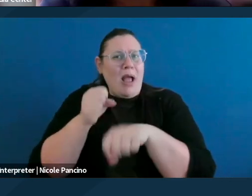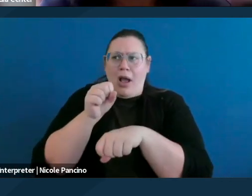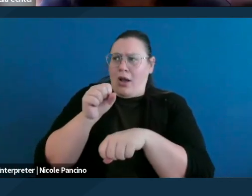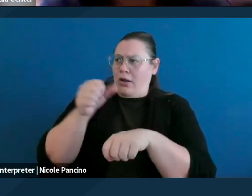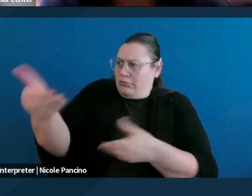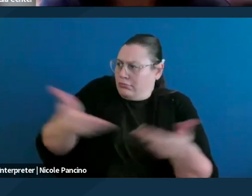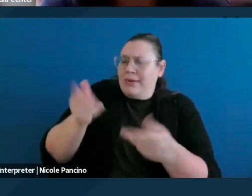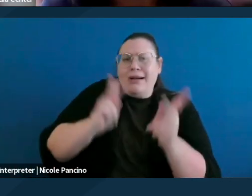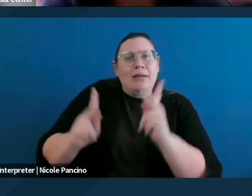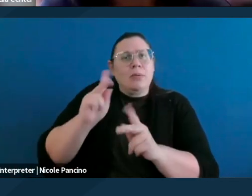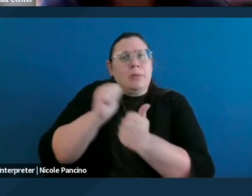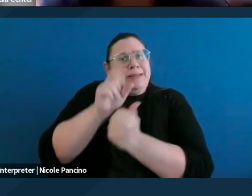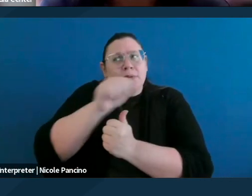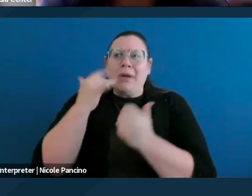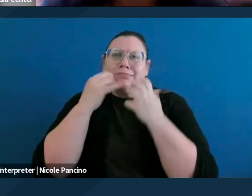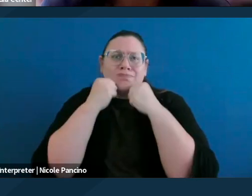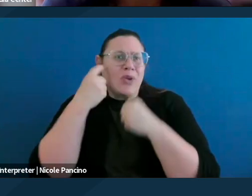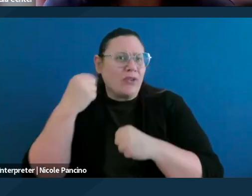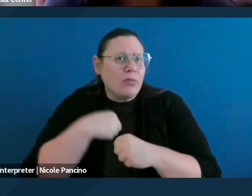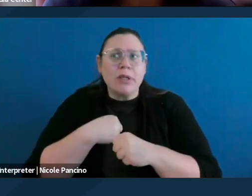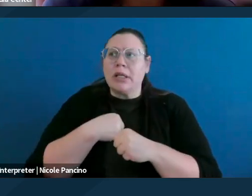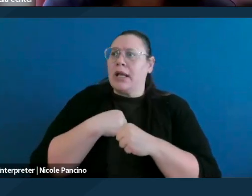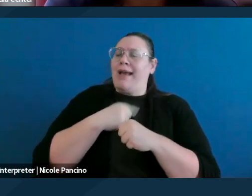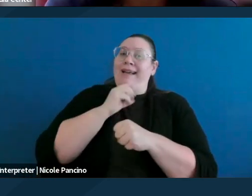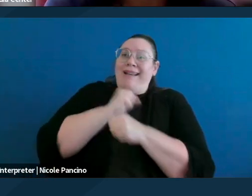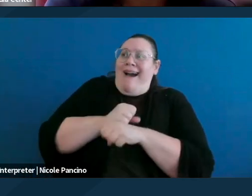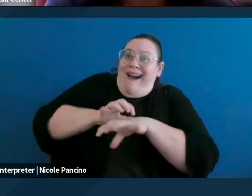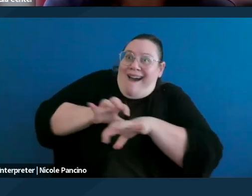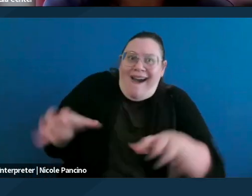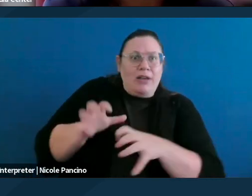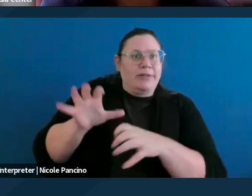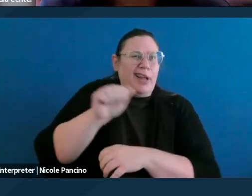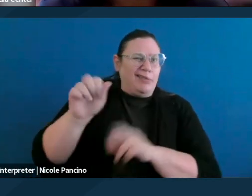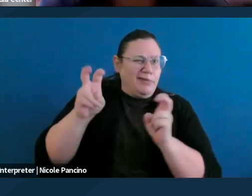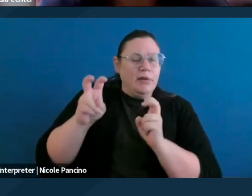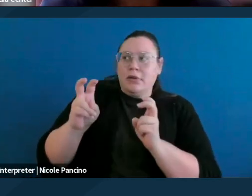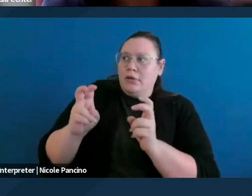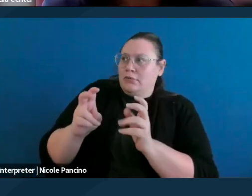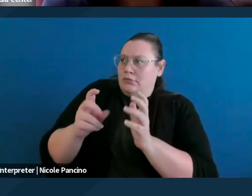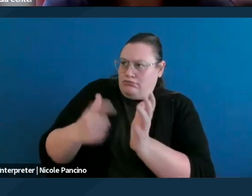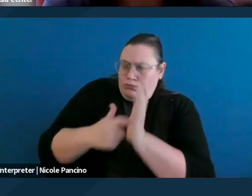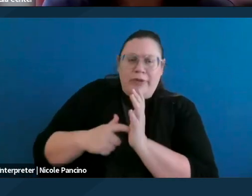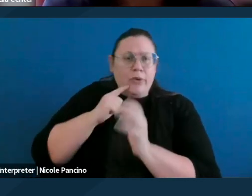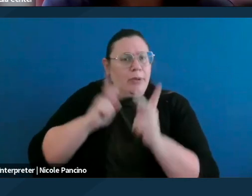with disabilities and why you care about affirmative action for people with disabilities in employment. You want to